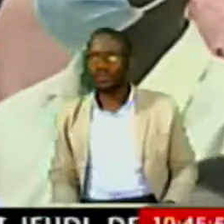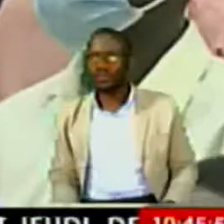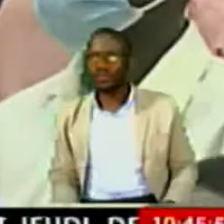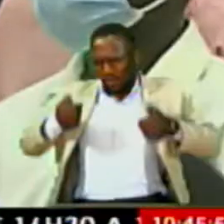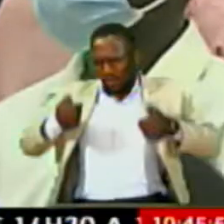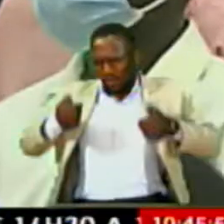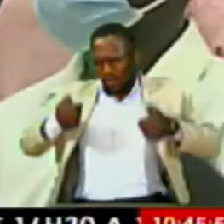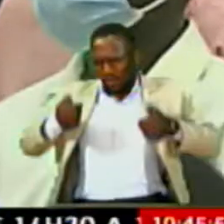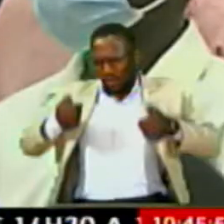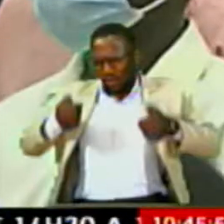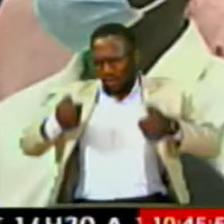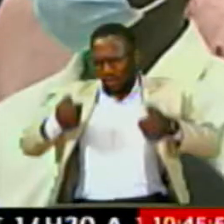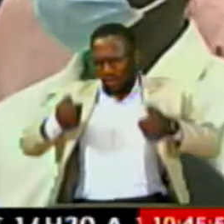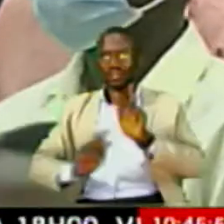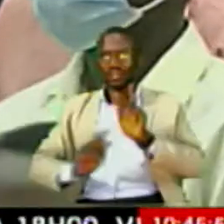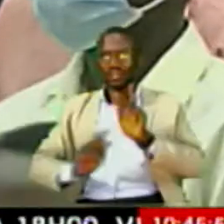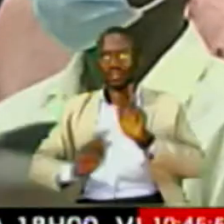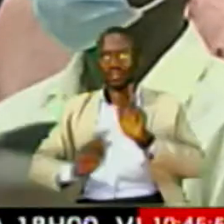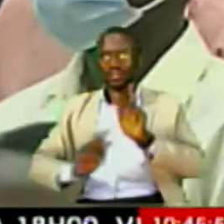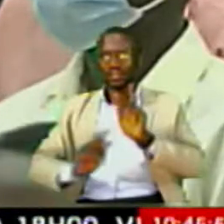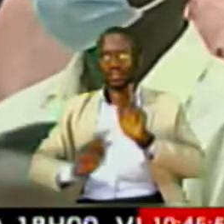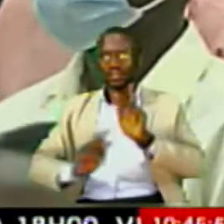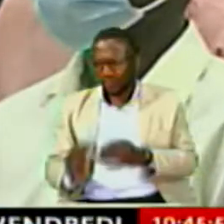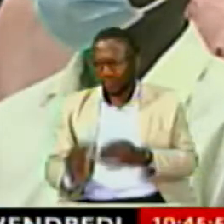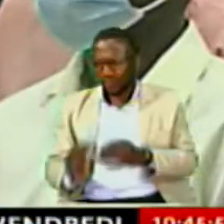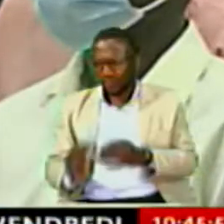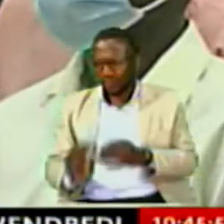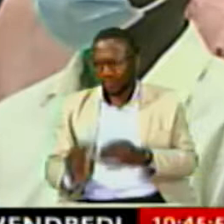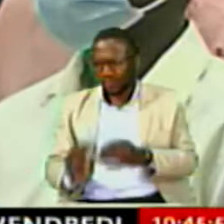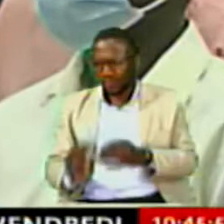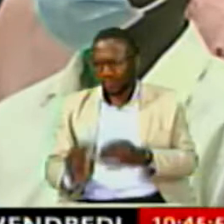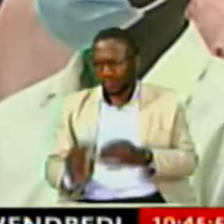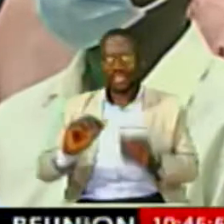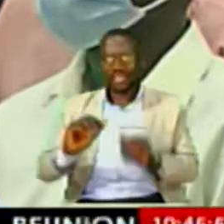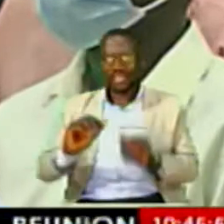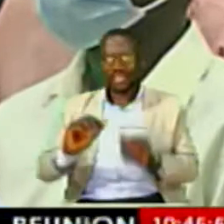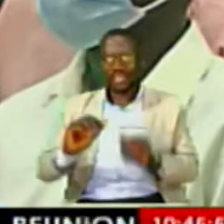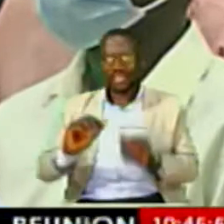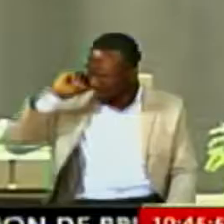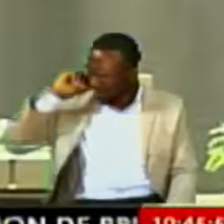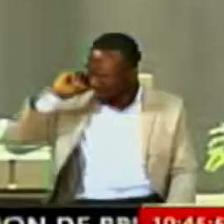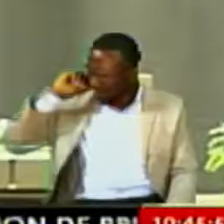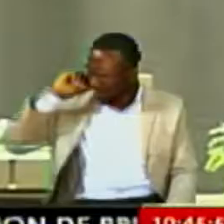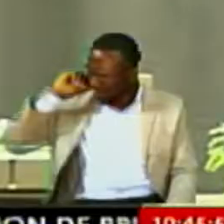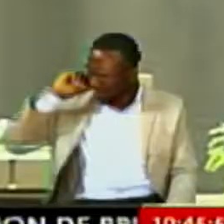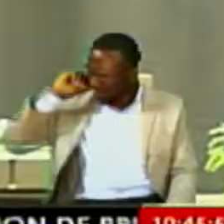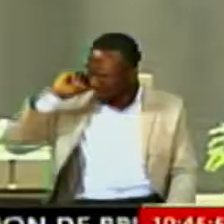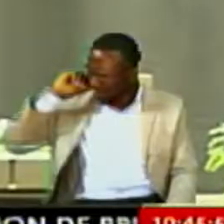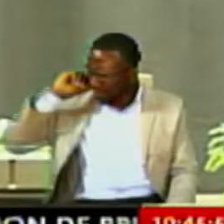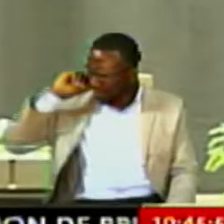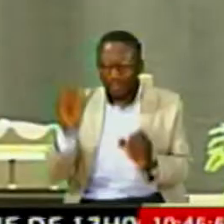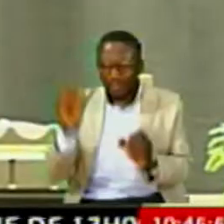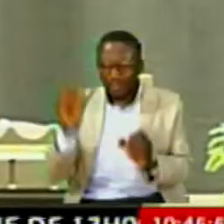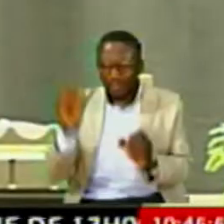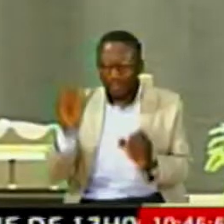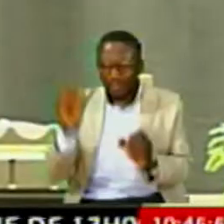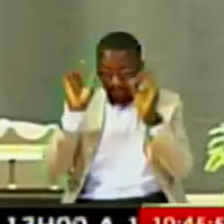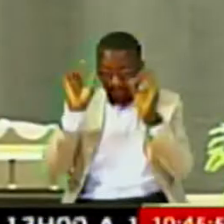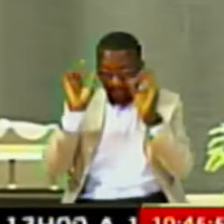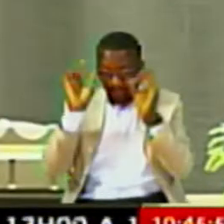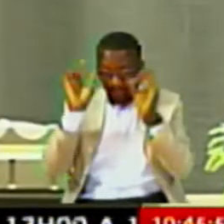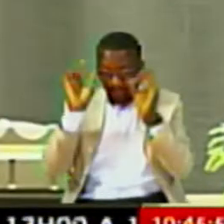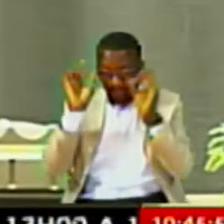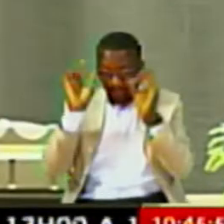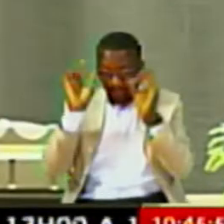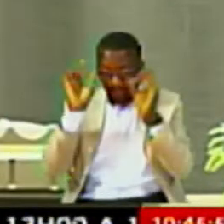shouldn't dress up like the people of the world. Mostly you sisters. The devil is terrible. On a fait sortir de